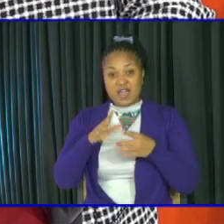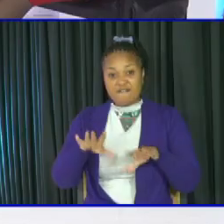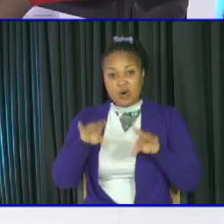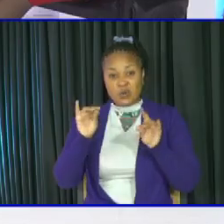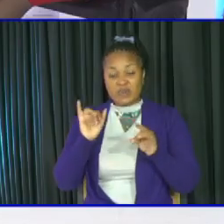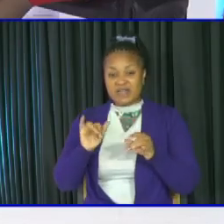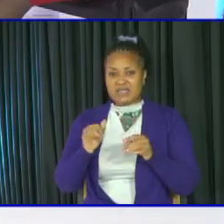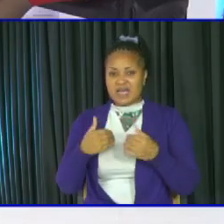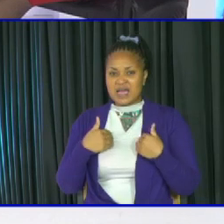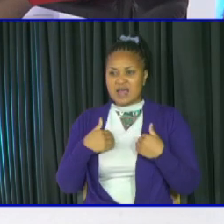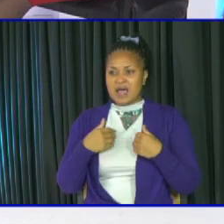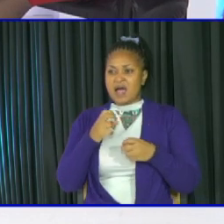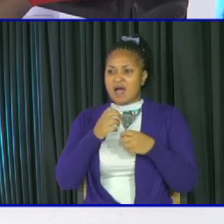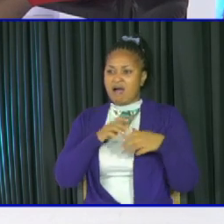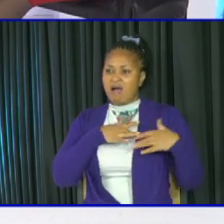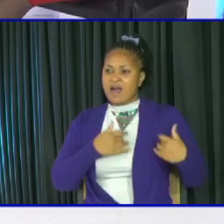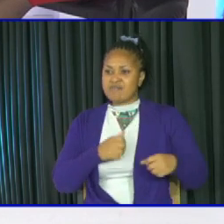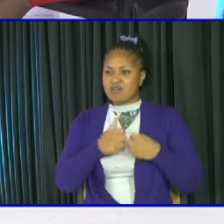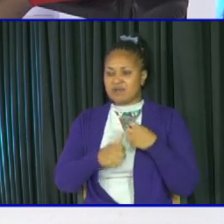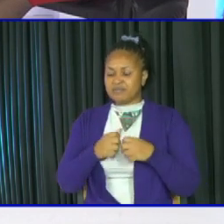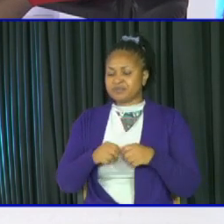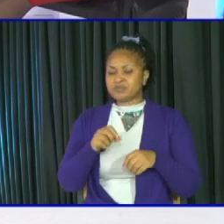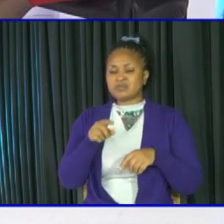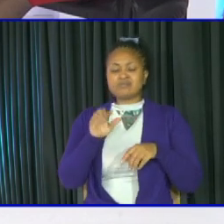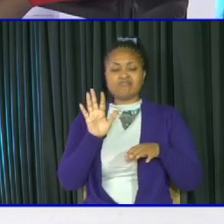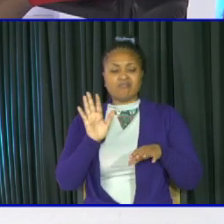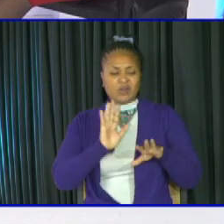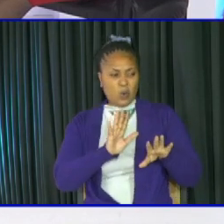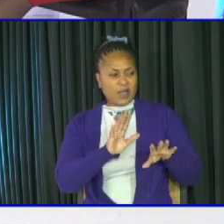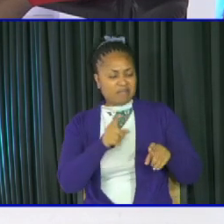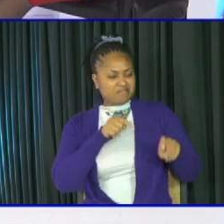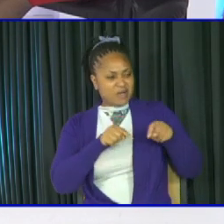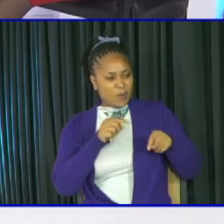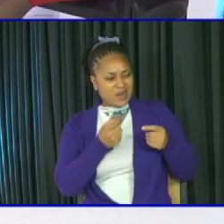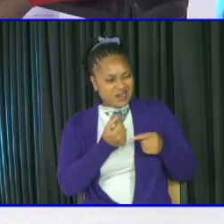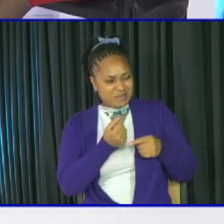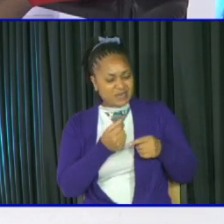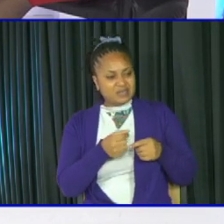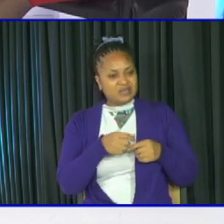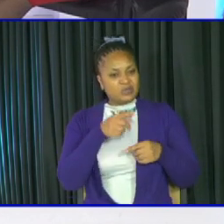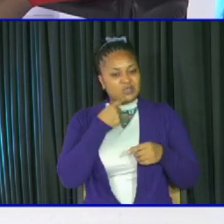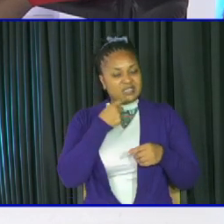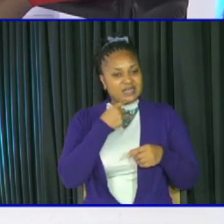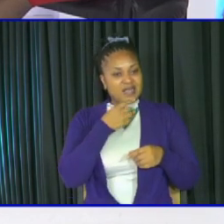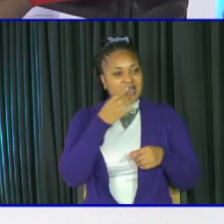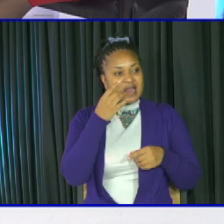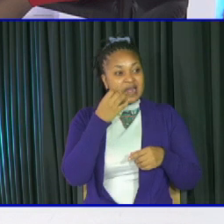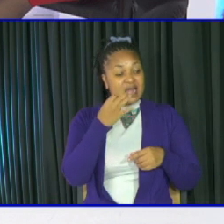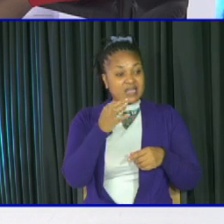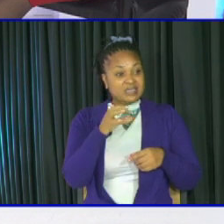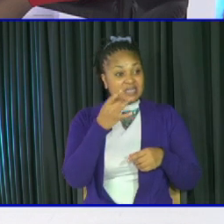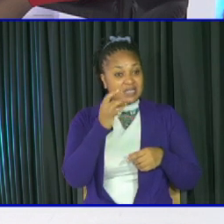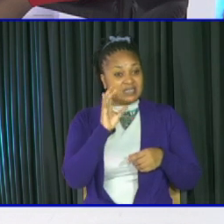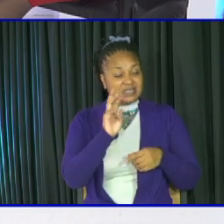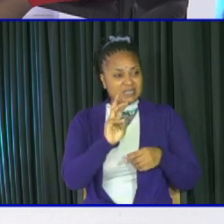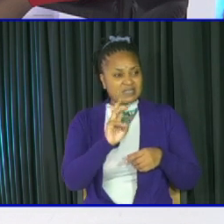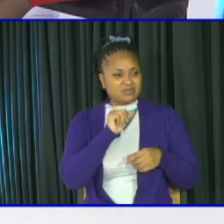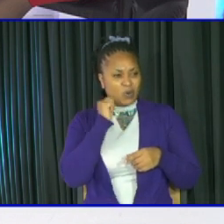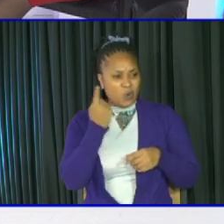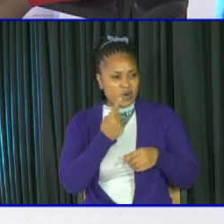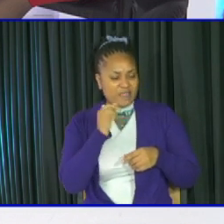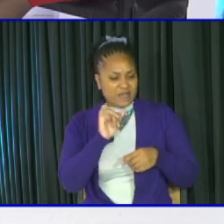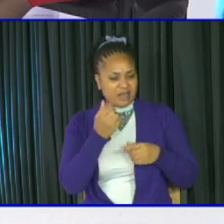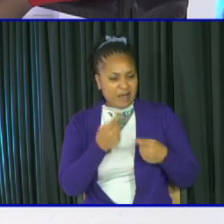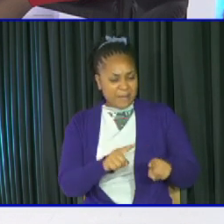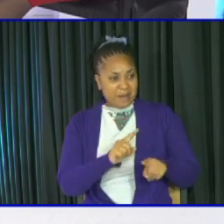So let's back up a little bit, because you said 1986 is not just the year when you this encounter happened, but it's also the